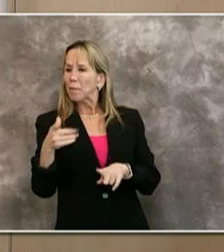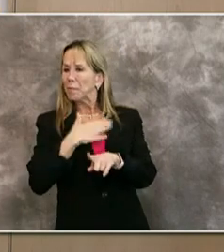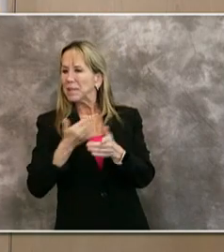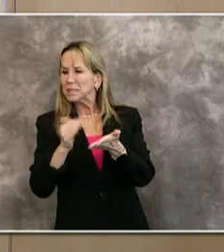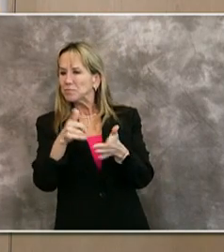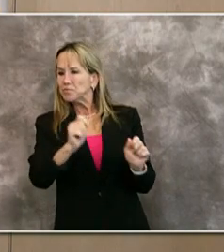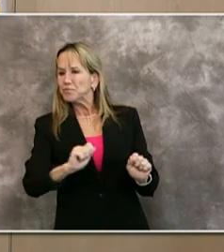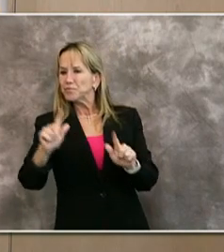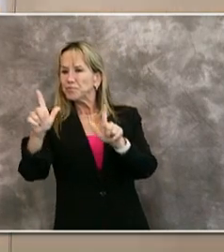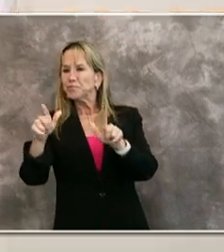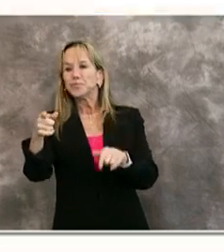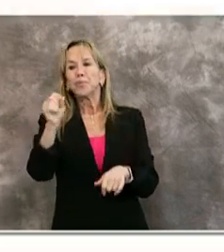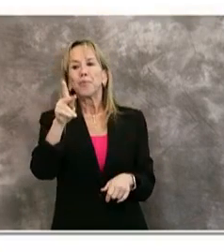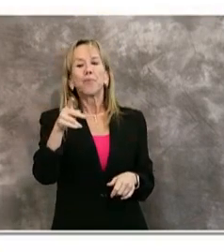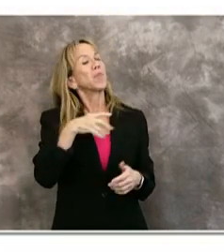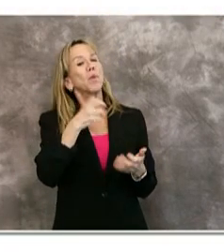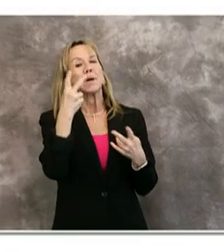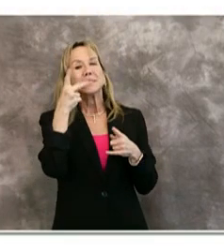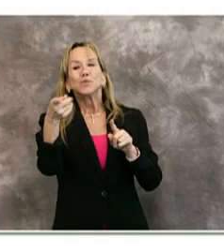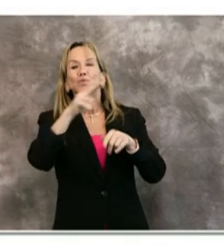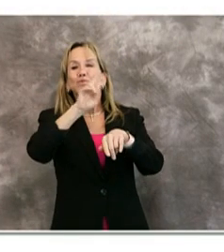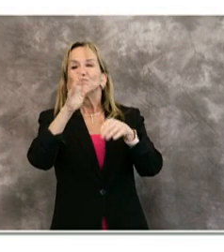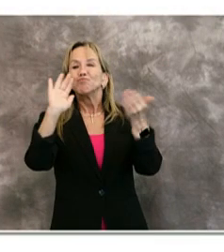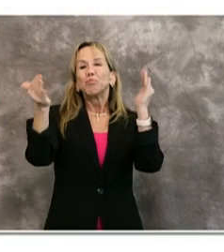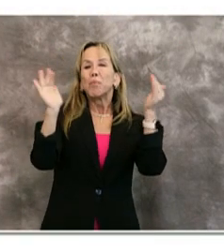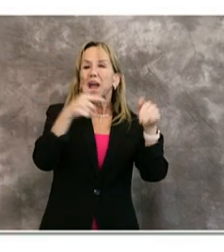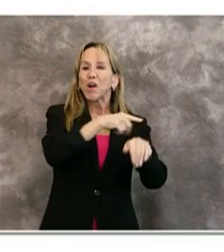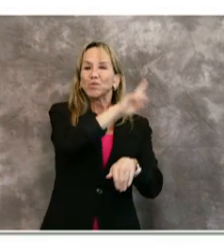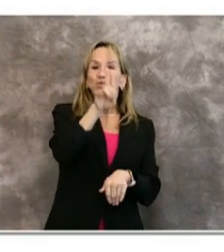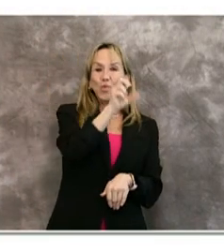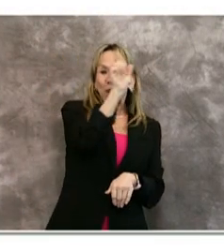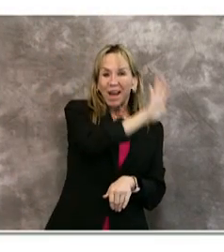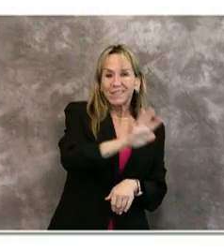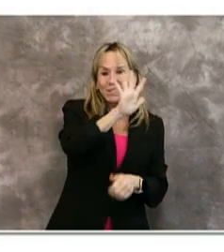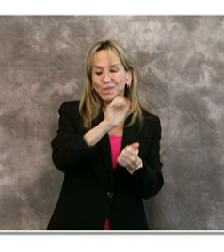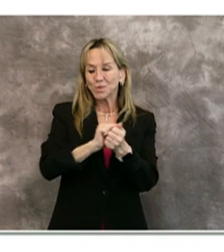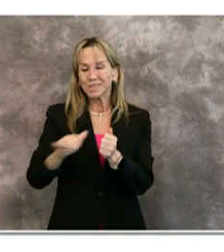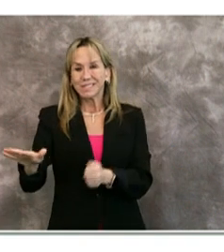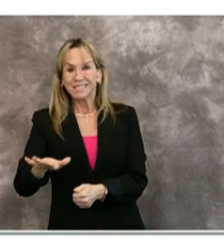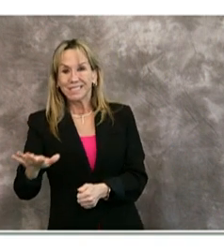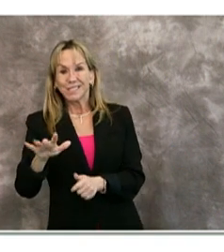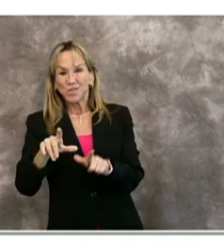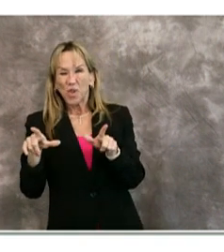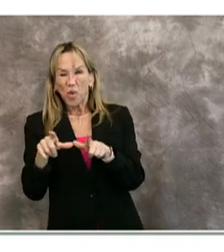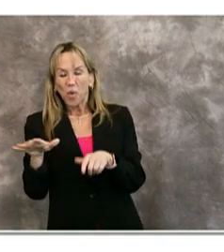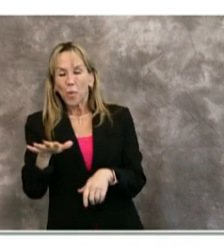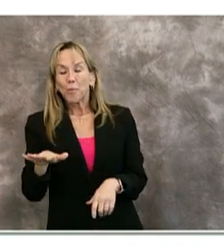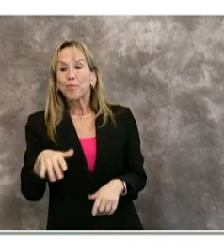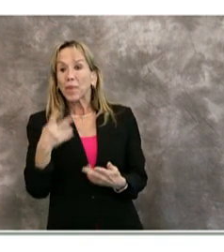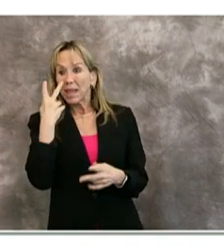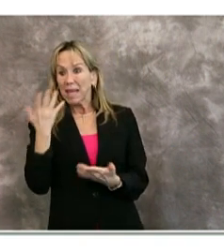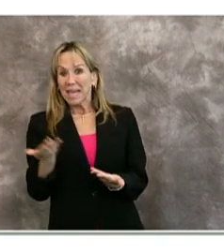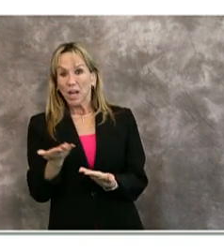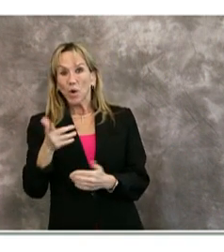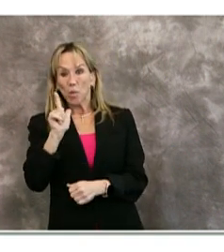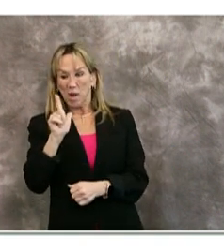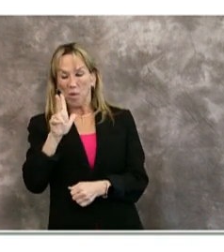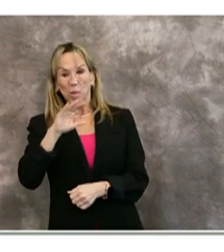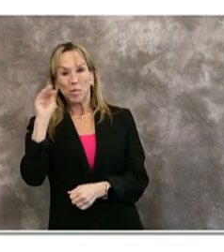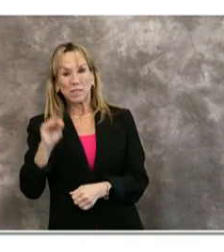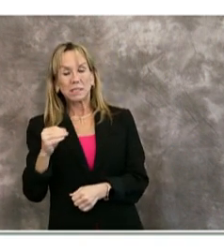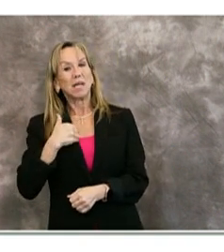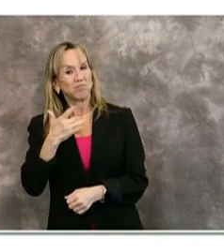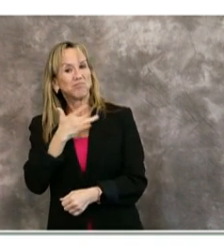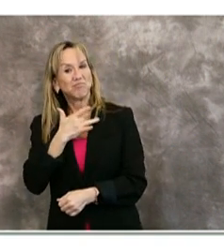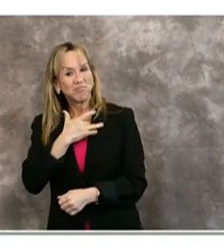slide so people can compare national with what I'm reporting locally. Locally, 23% had cardiovascular